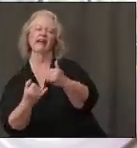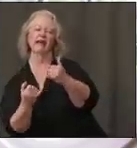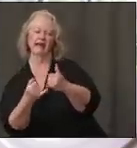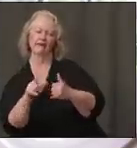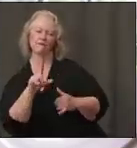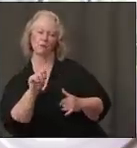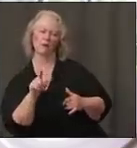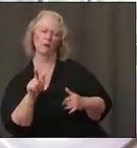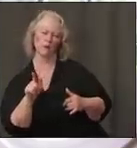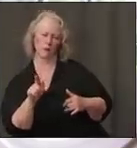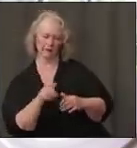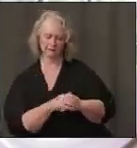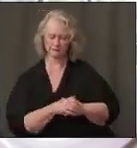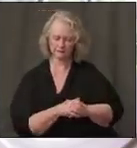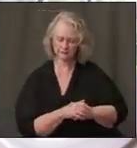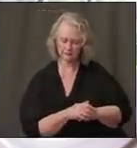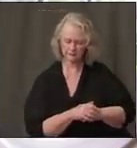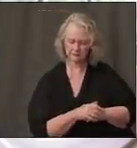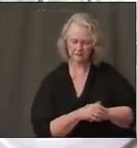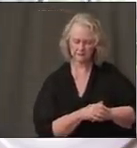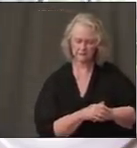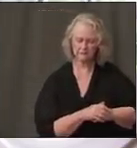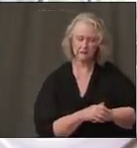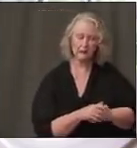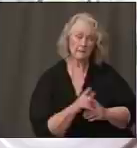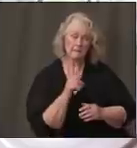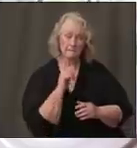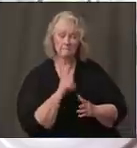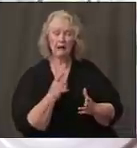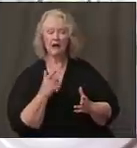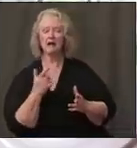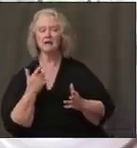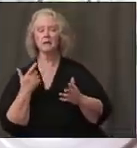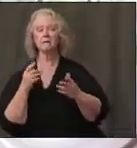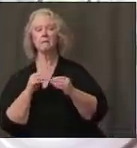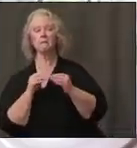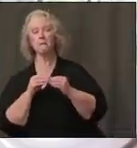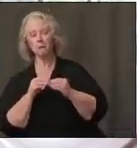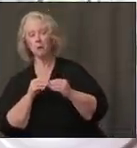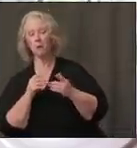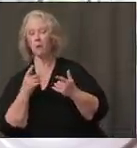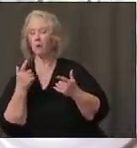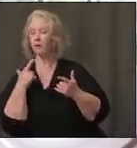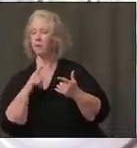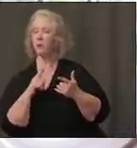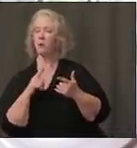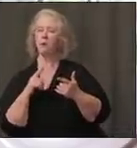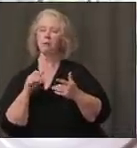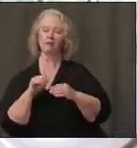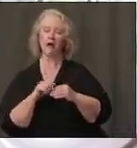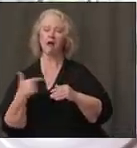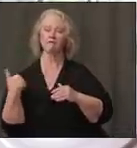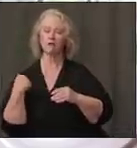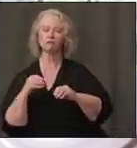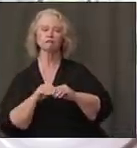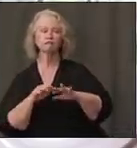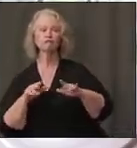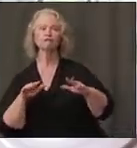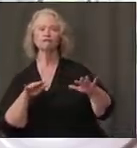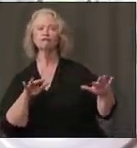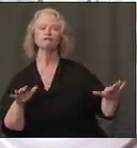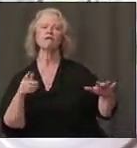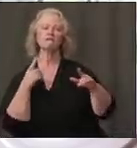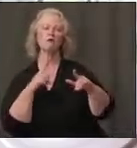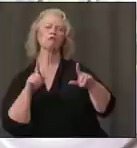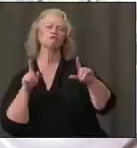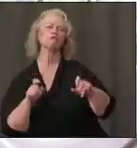deploy potentially in millions of doses in large-scale trials in the setting of outbreaks in American cities, that could be a